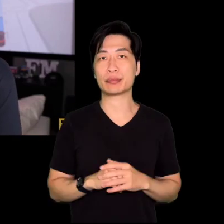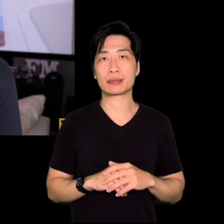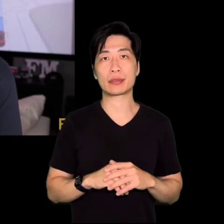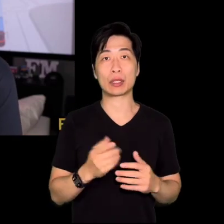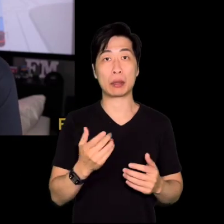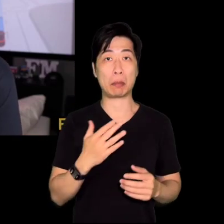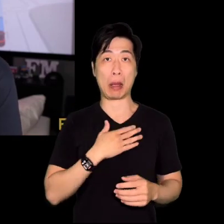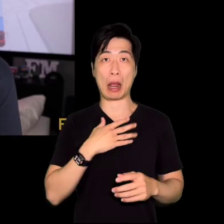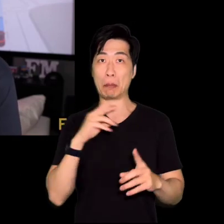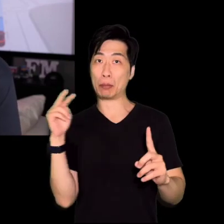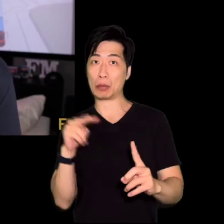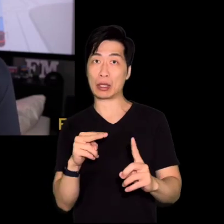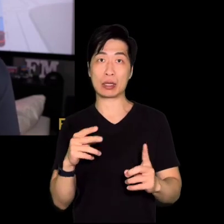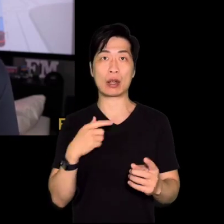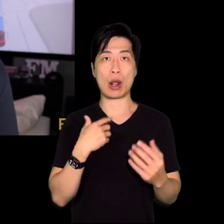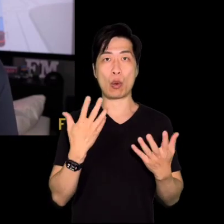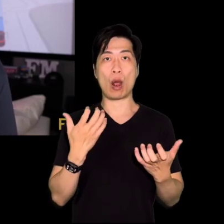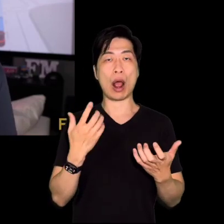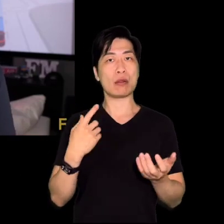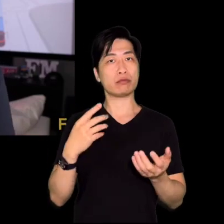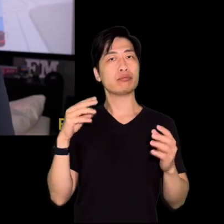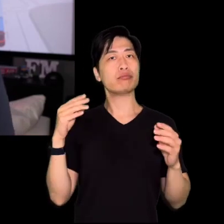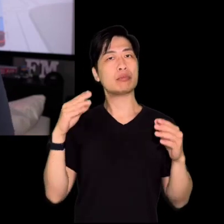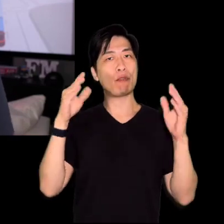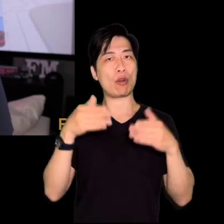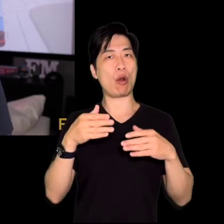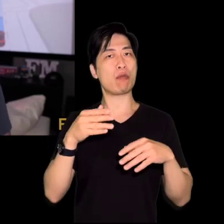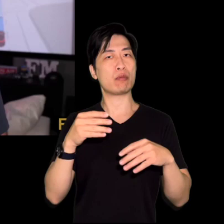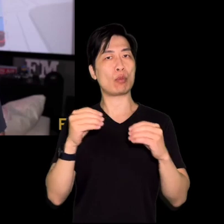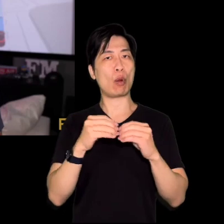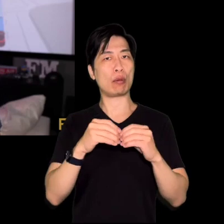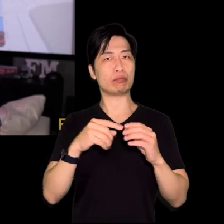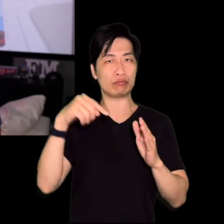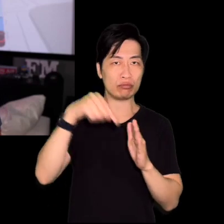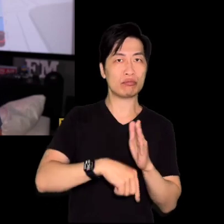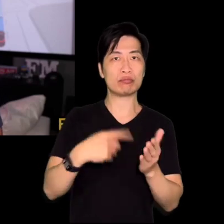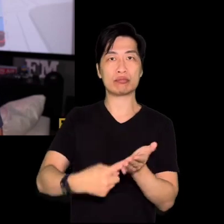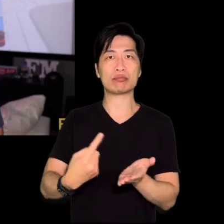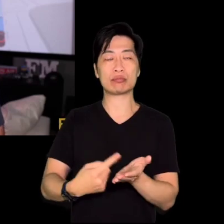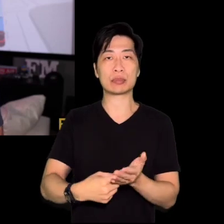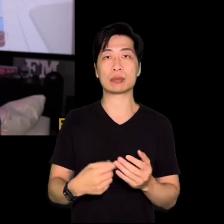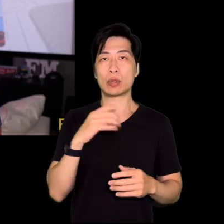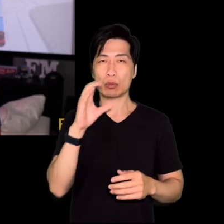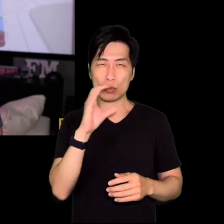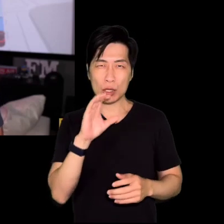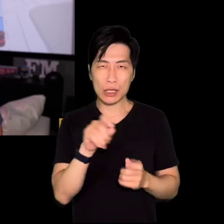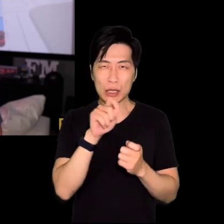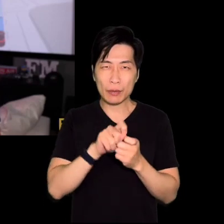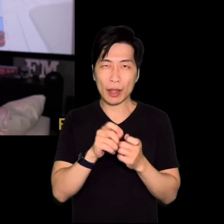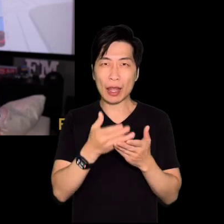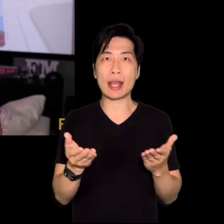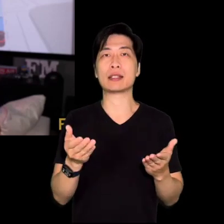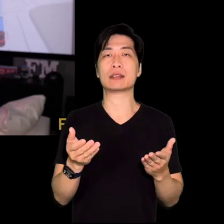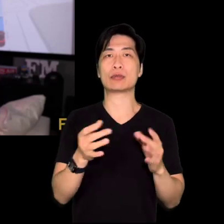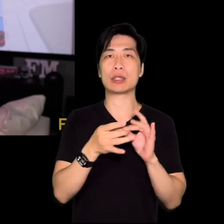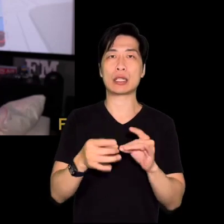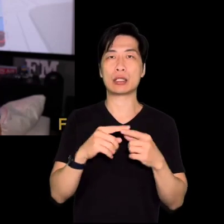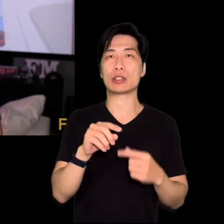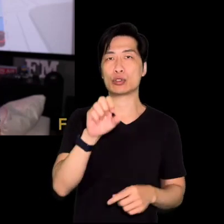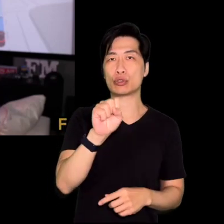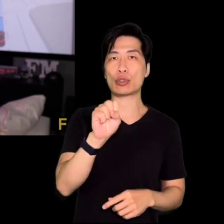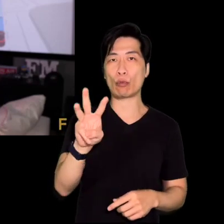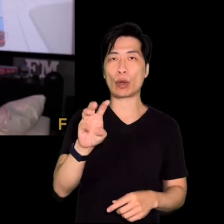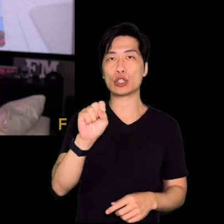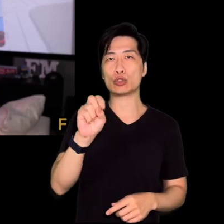way I'm thinking about this, and this is sort of where I want to focus a lot of my time on this video, is I'm going to be looking for very specific things from the